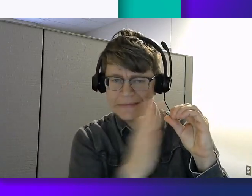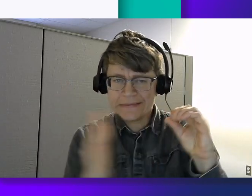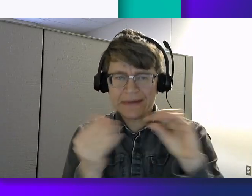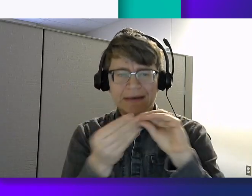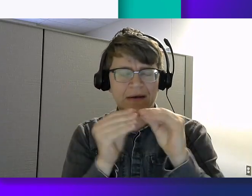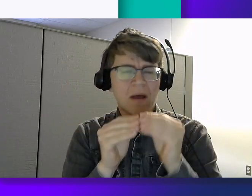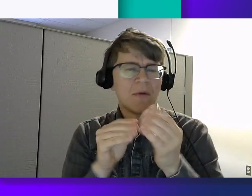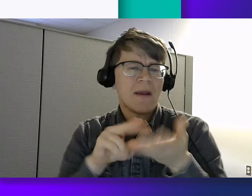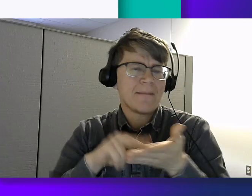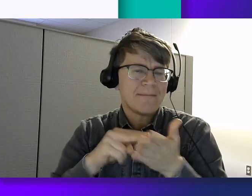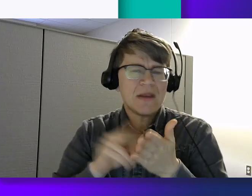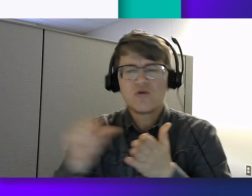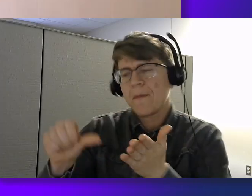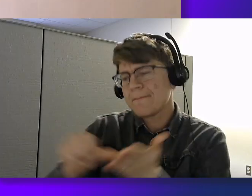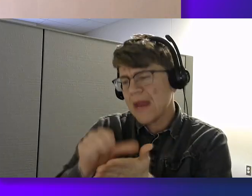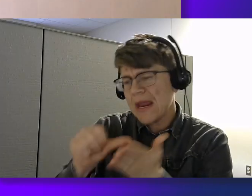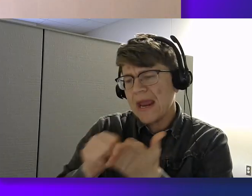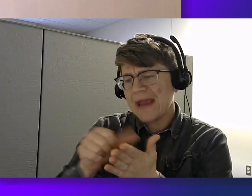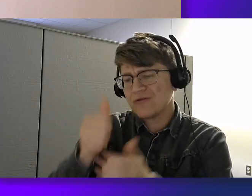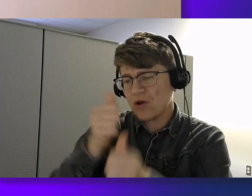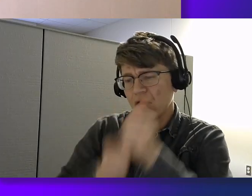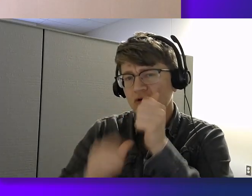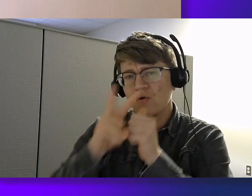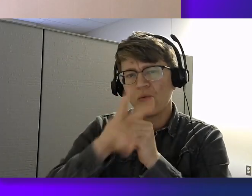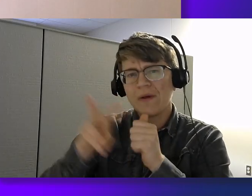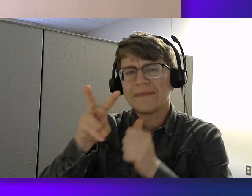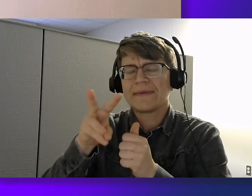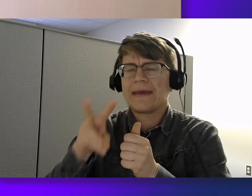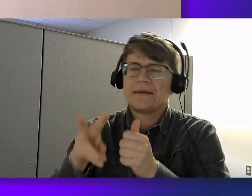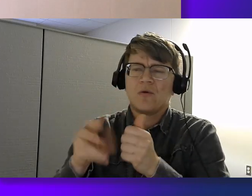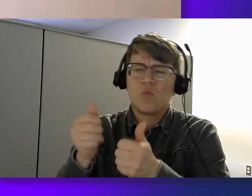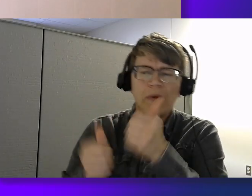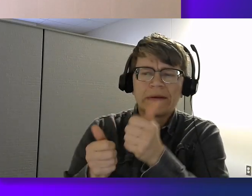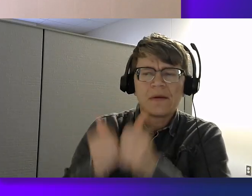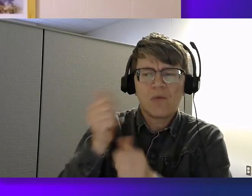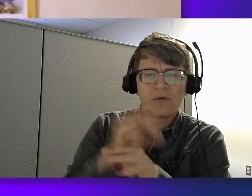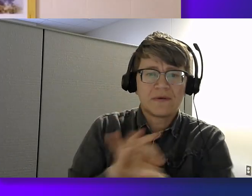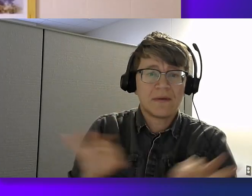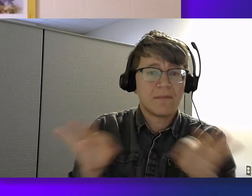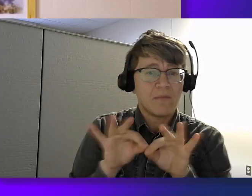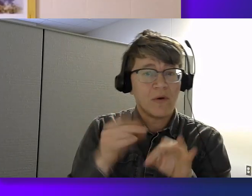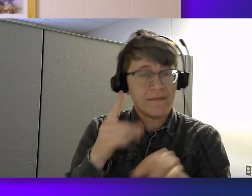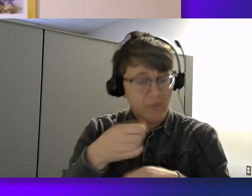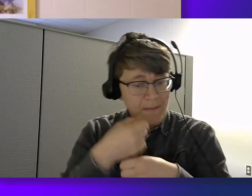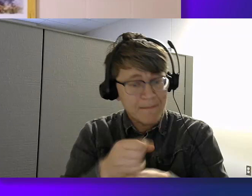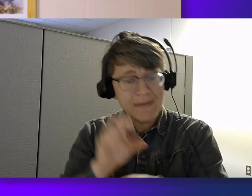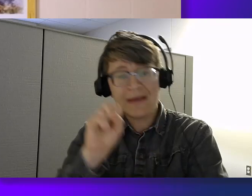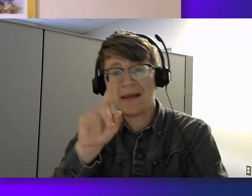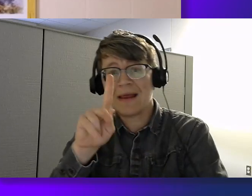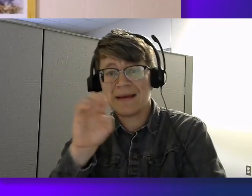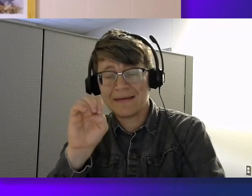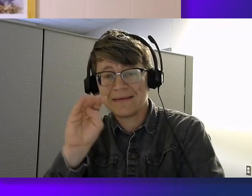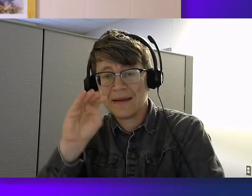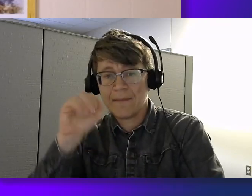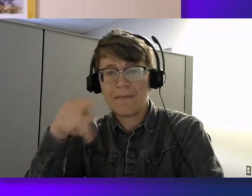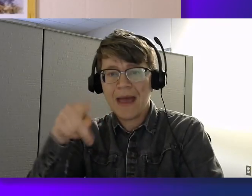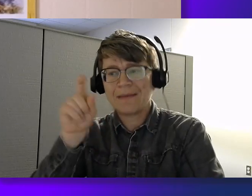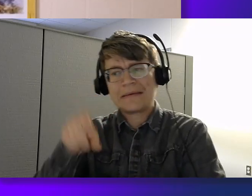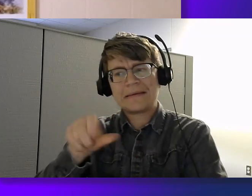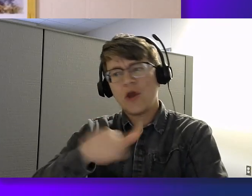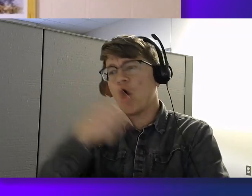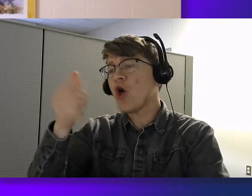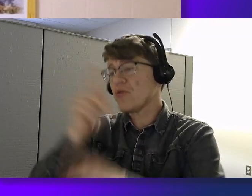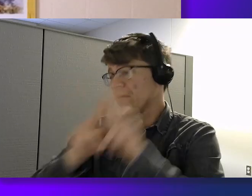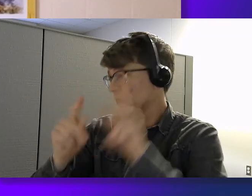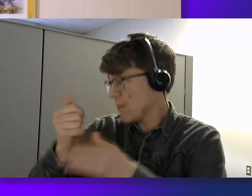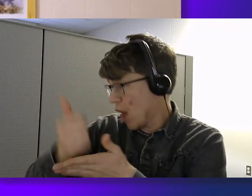of the pages within your website. To create a sitemap, you'll need to work with multiple teams. Depending on the size of your organization, there may be